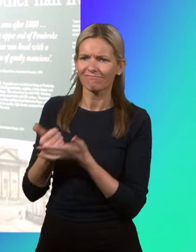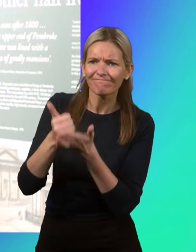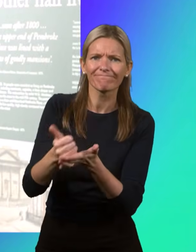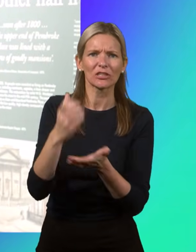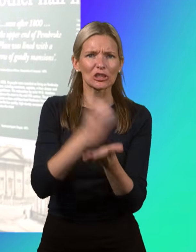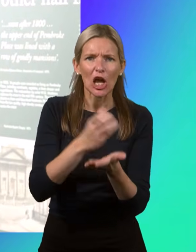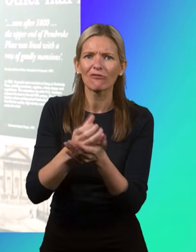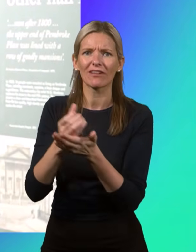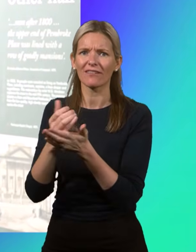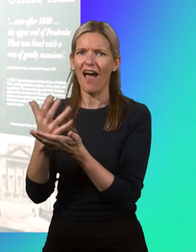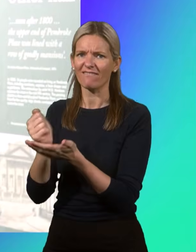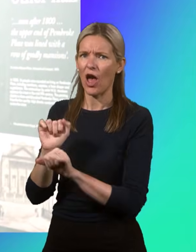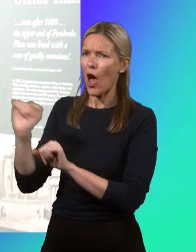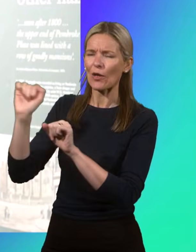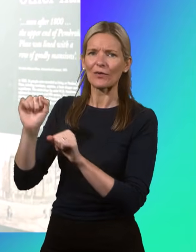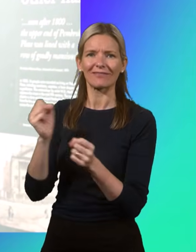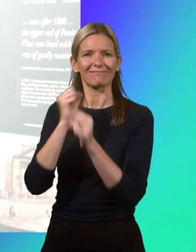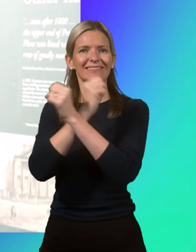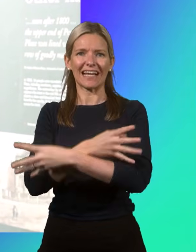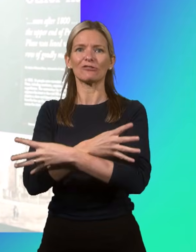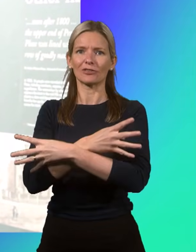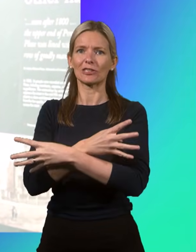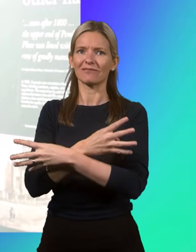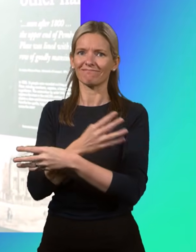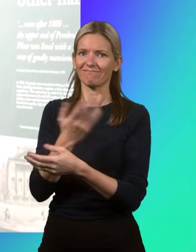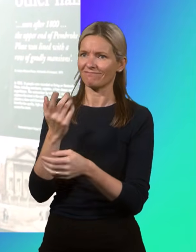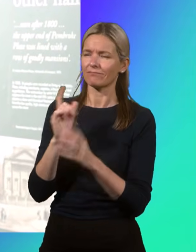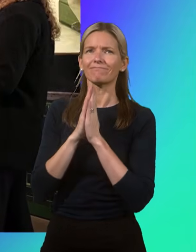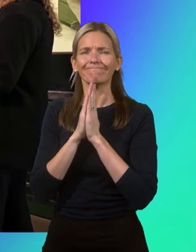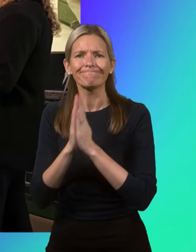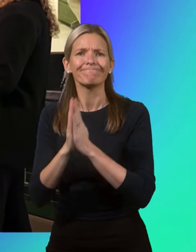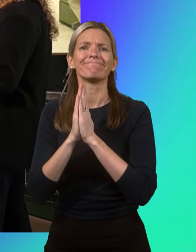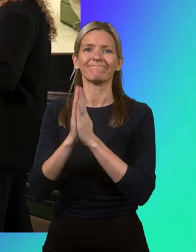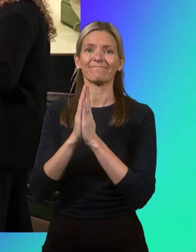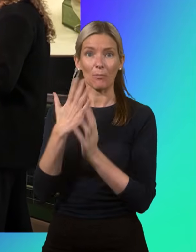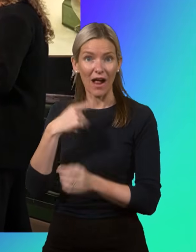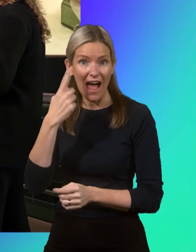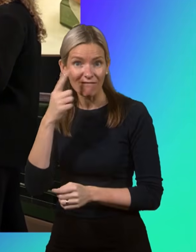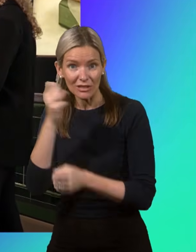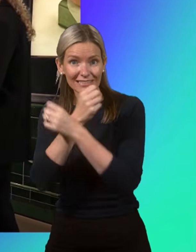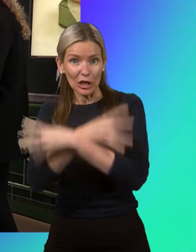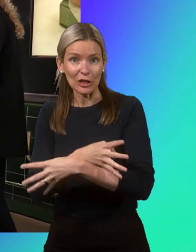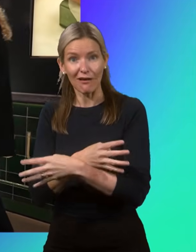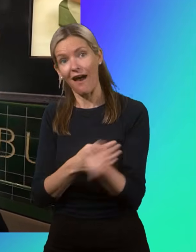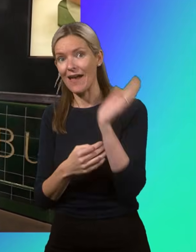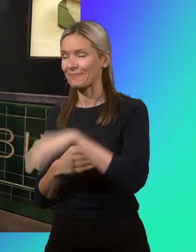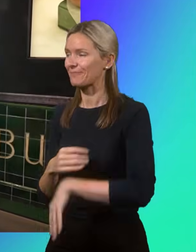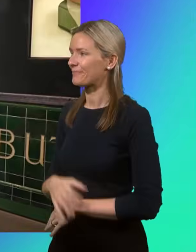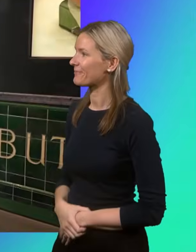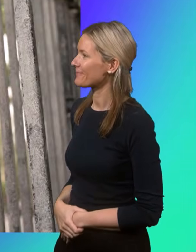also established their own synagogues, which were their places of worship. Do you want to see a synagogue? Let's go. Have a look?